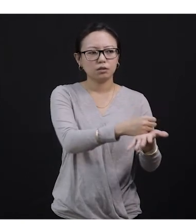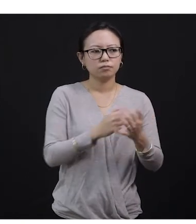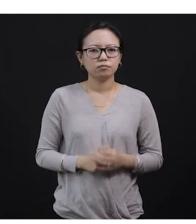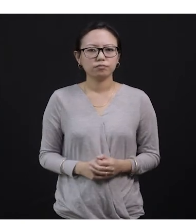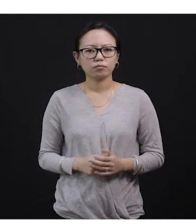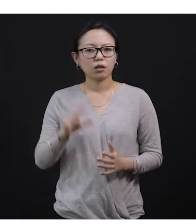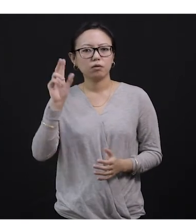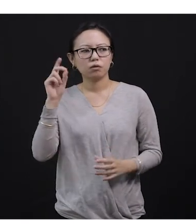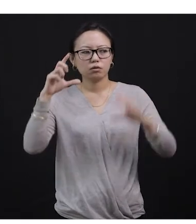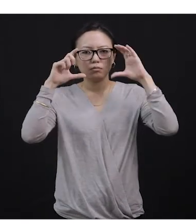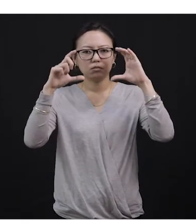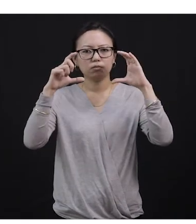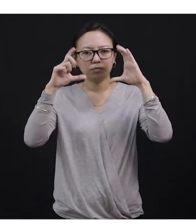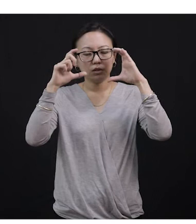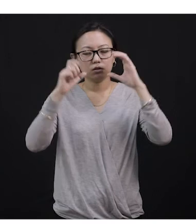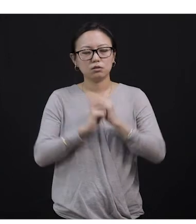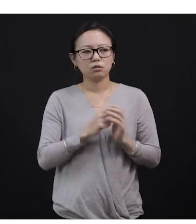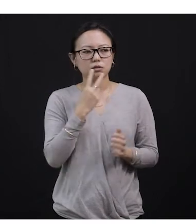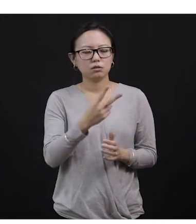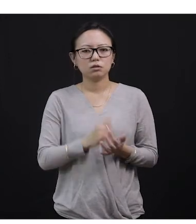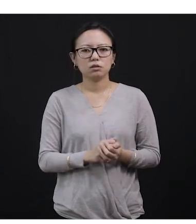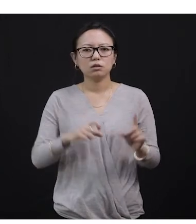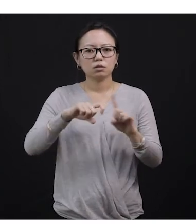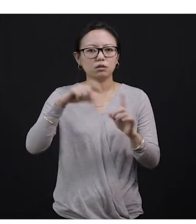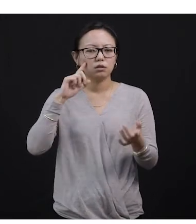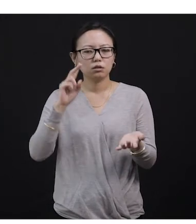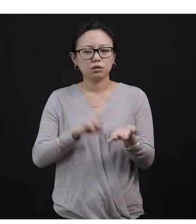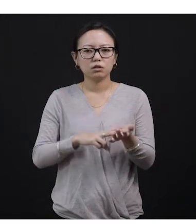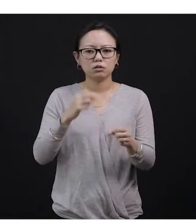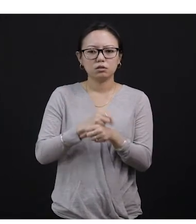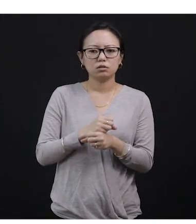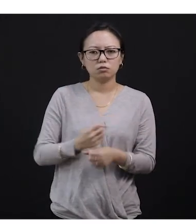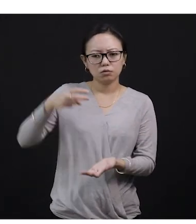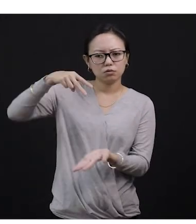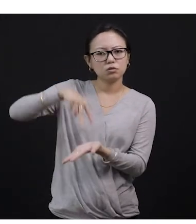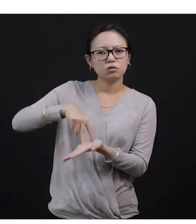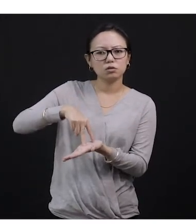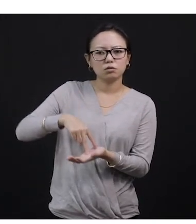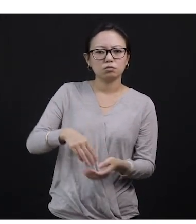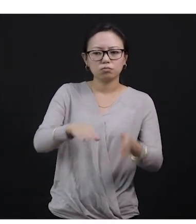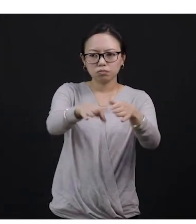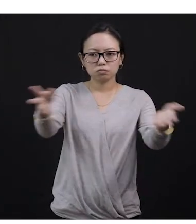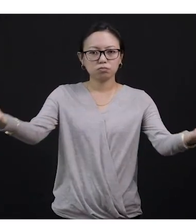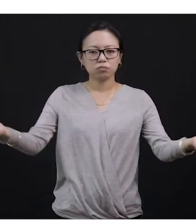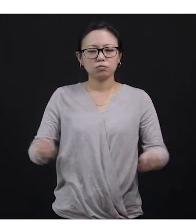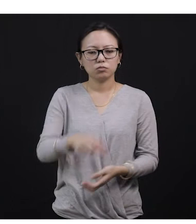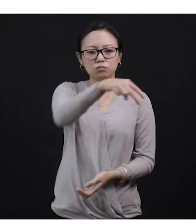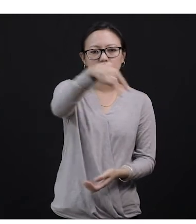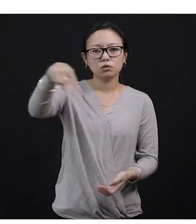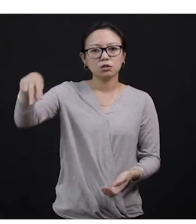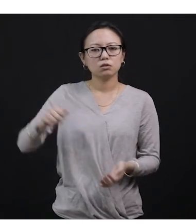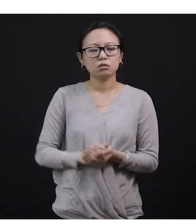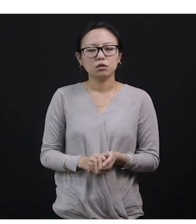Brahmins, right? With a Purohita, and they are discussing on something. Now, also the king needs